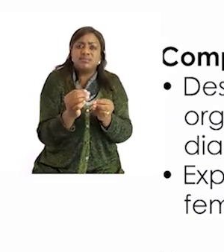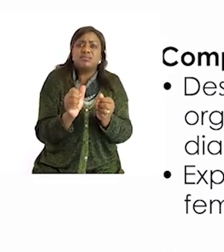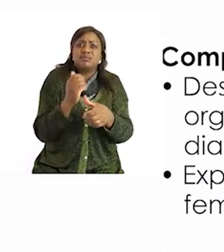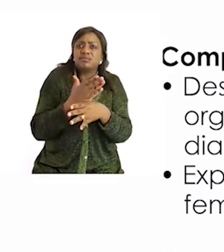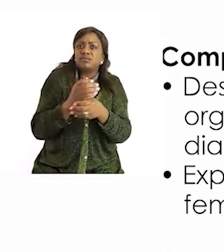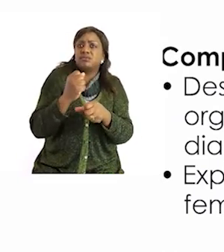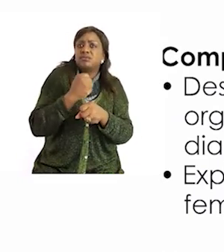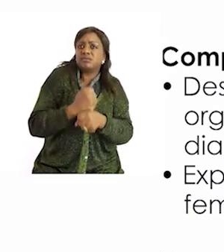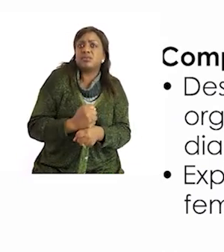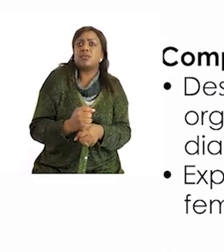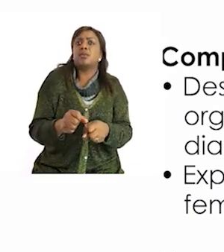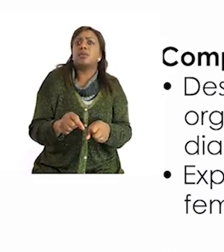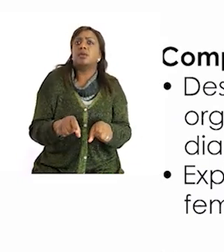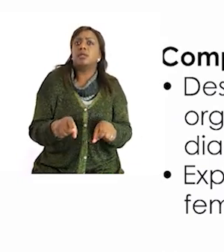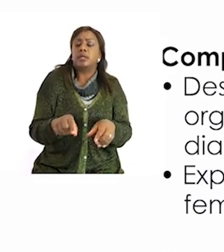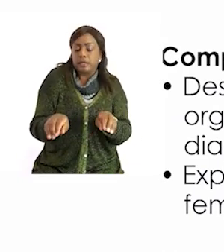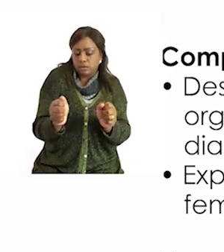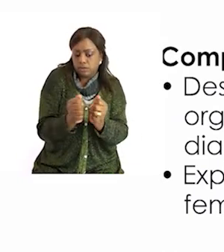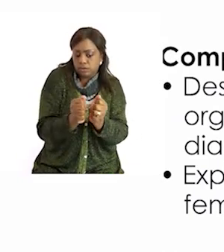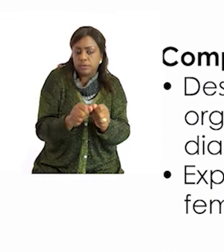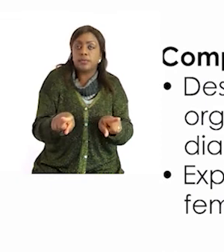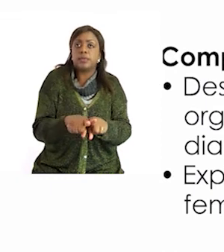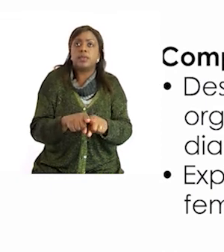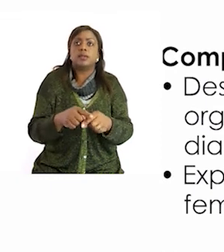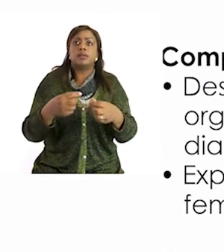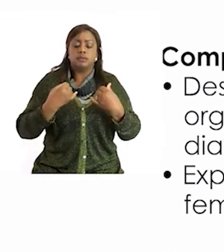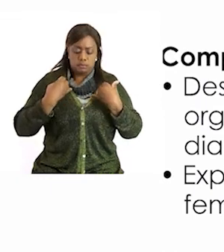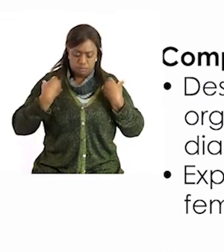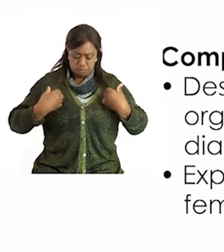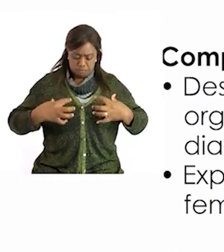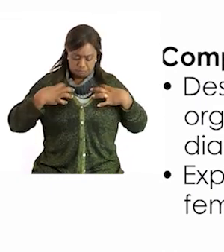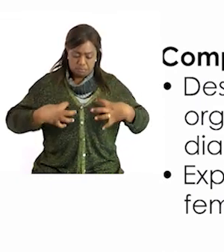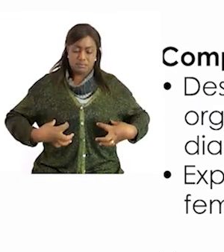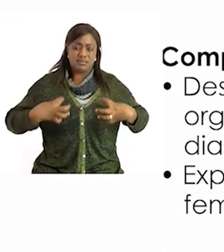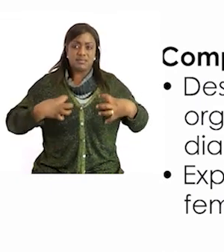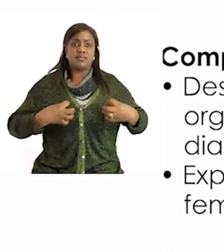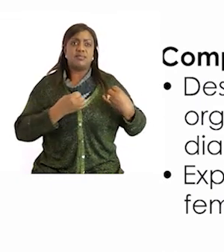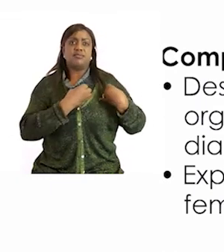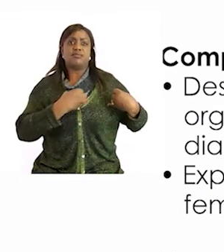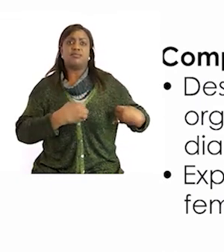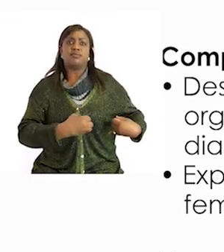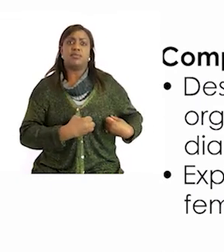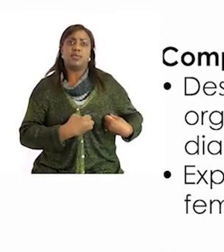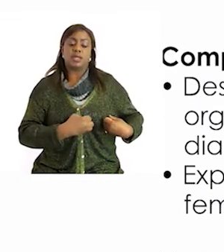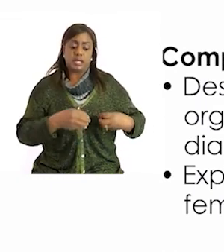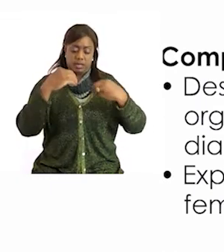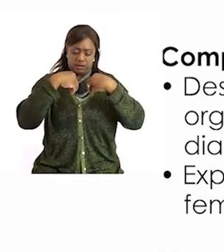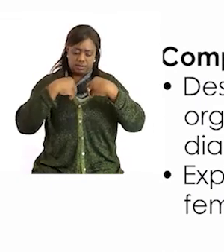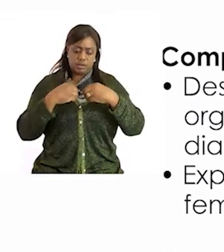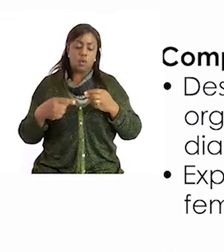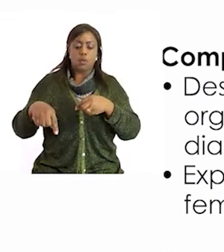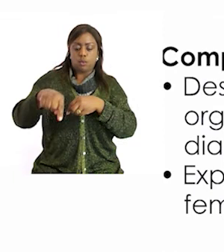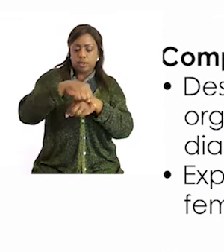tissues can be self-contained, they can be inside the body of the organism, or they can be outside the body of